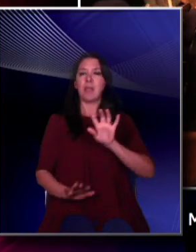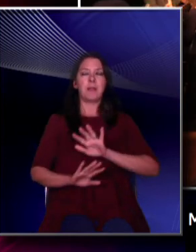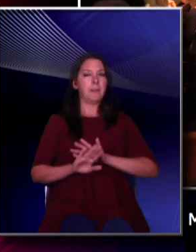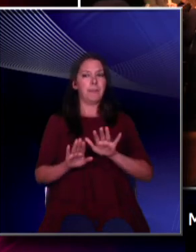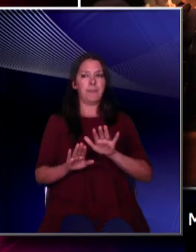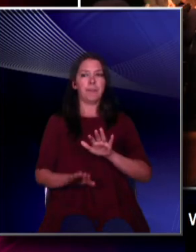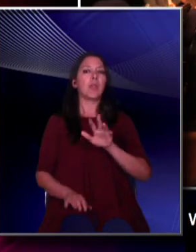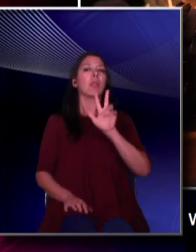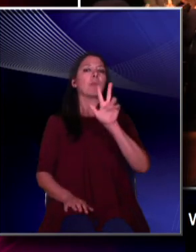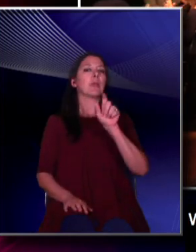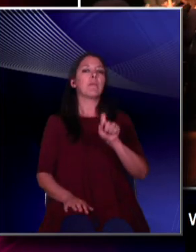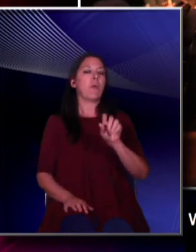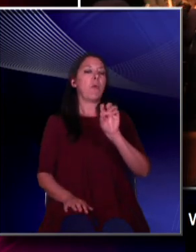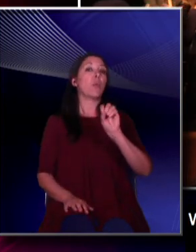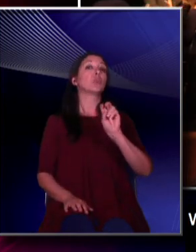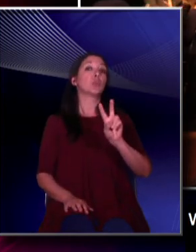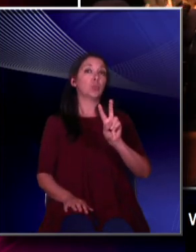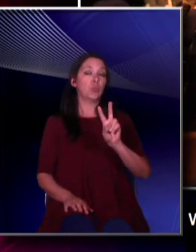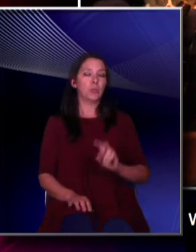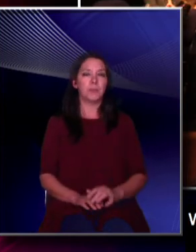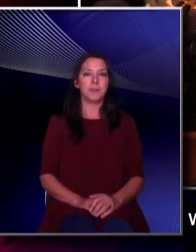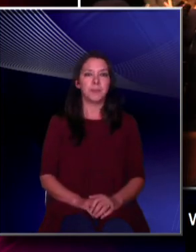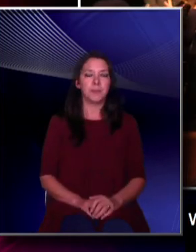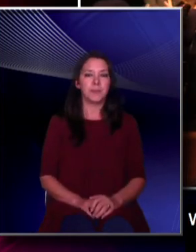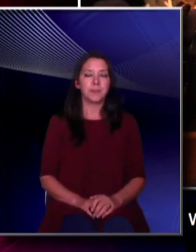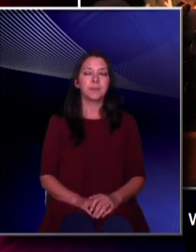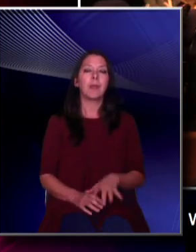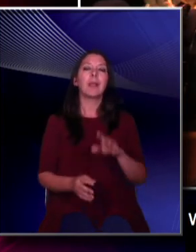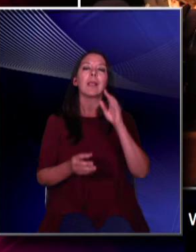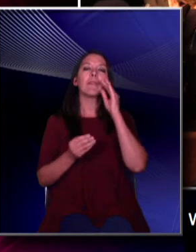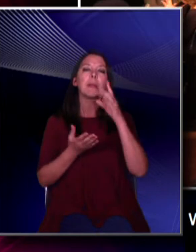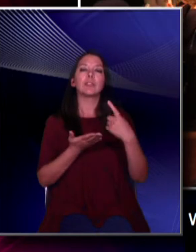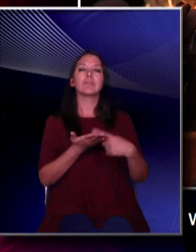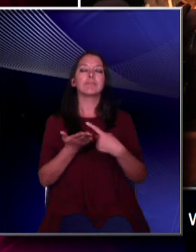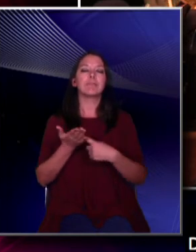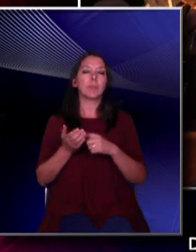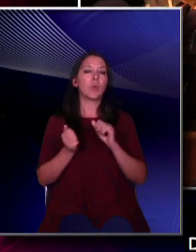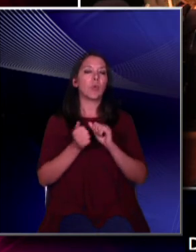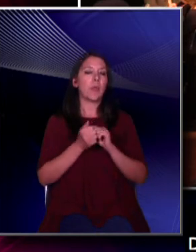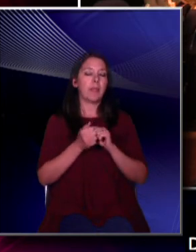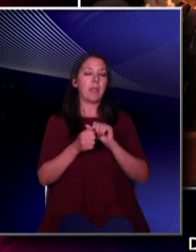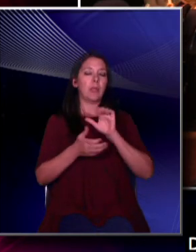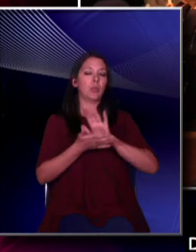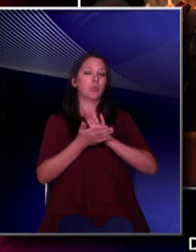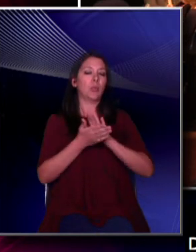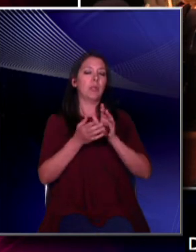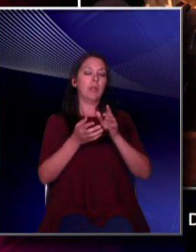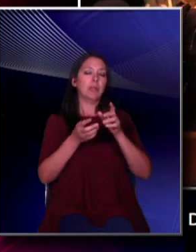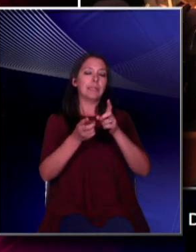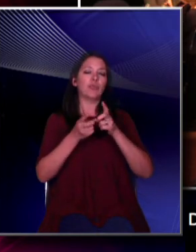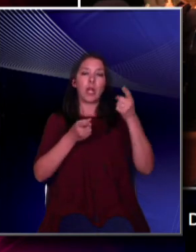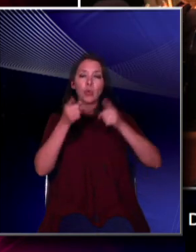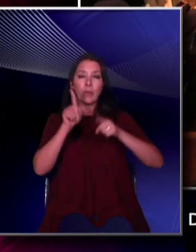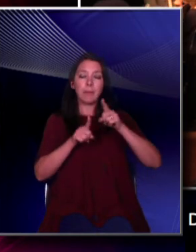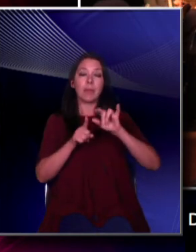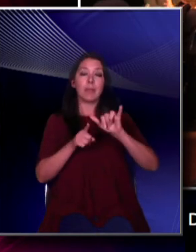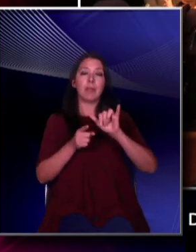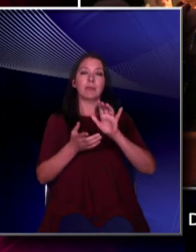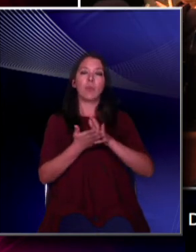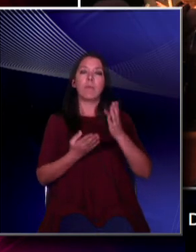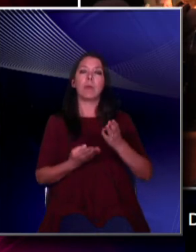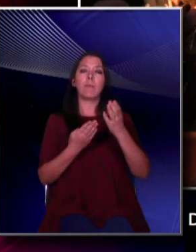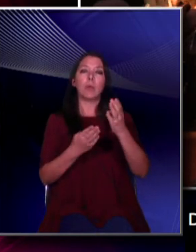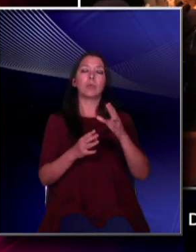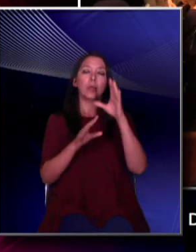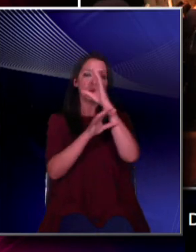I'm on 3.02. Information discussion item, intergovernmental agreements with school districts proposed or proposal.